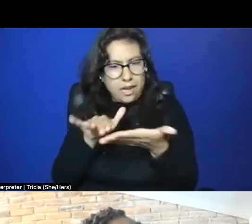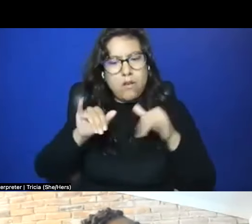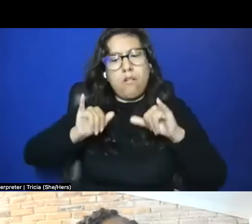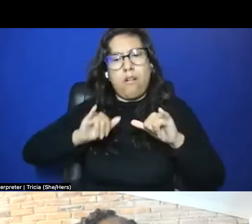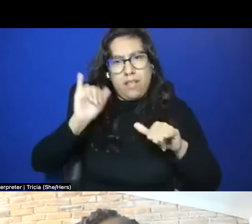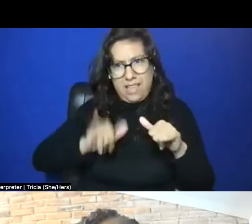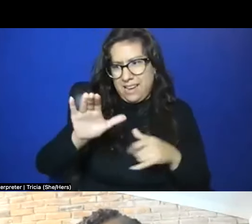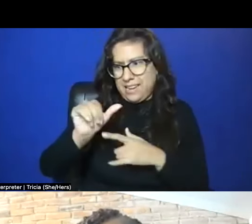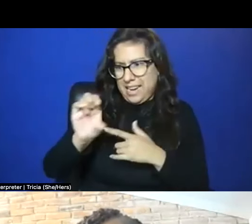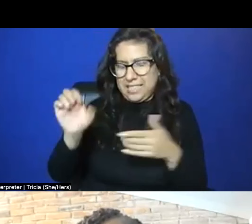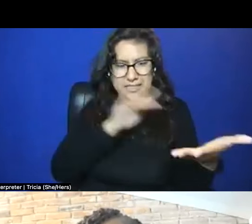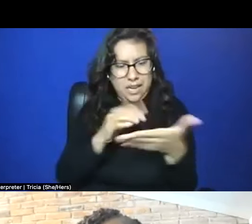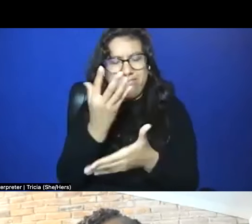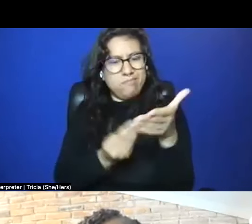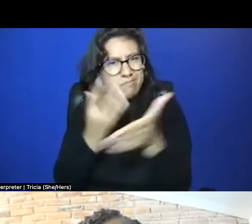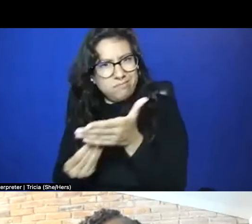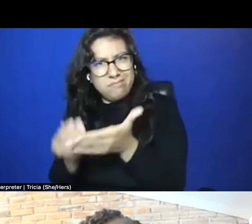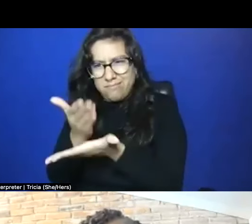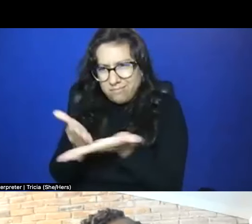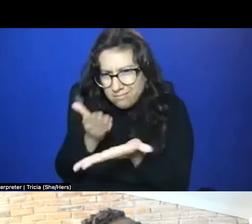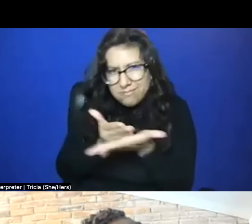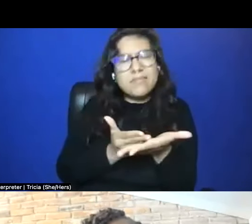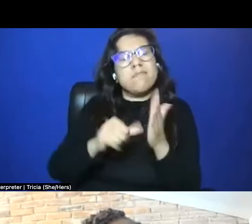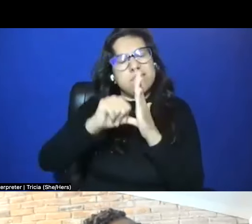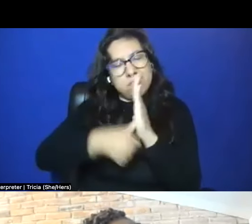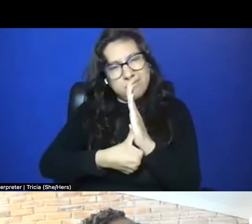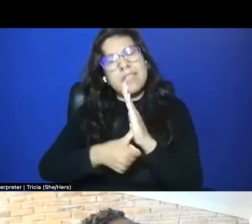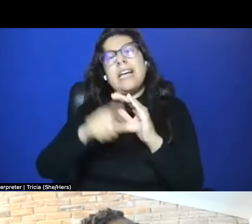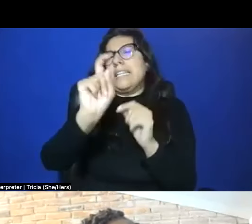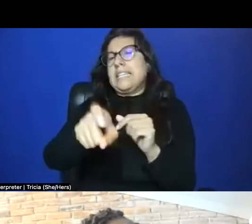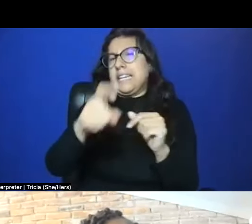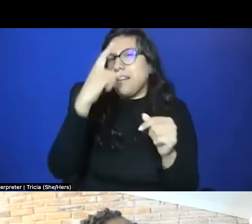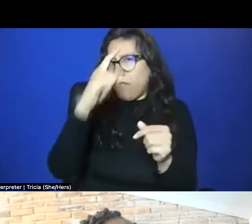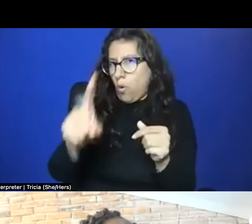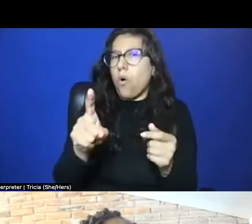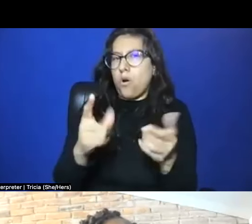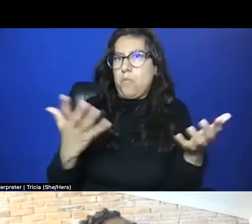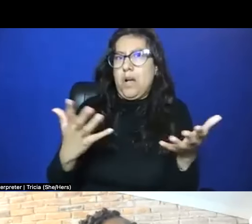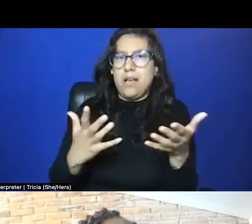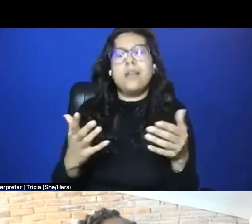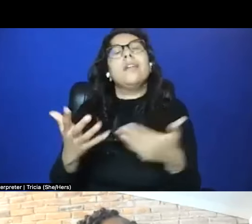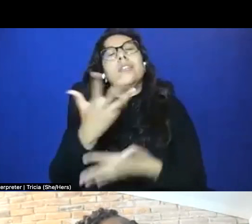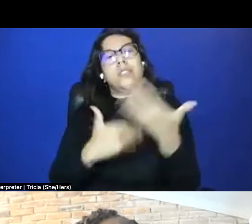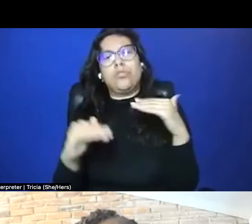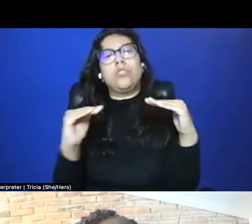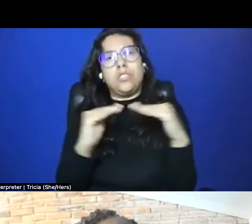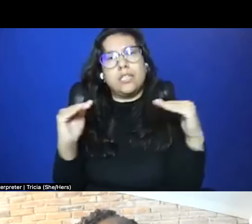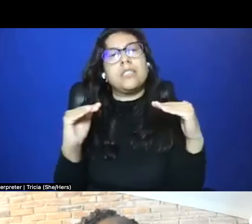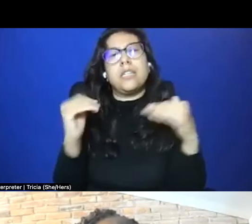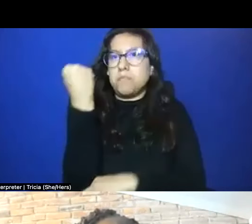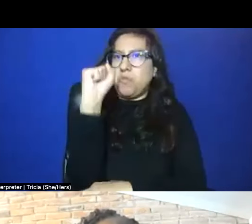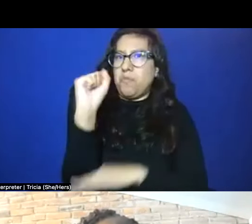was missing a lot of important elements. And so just reinforces the need for social justice